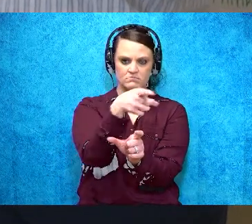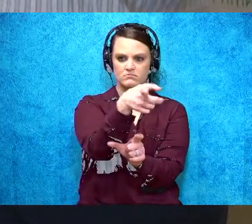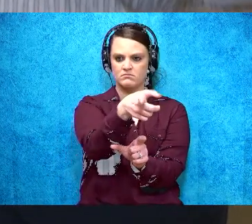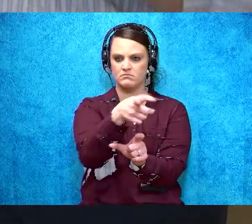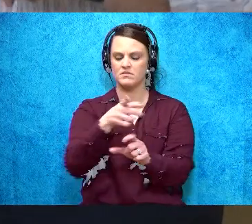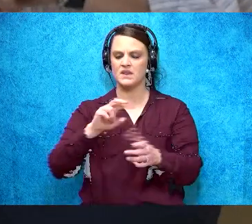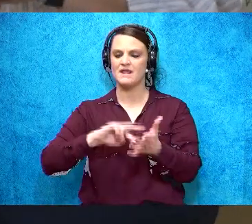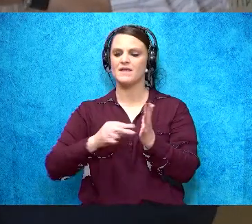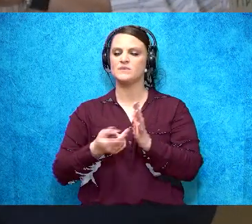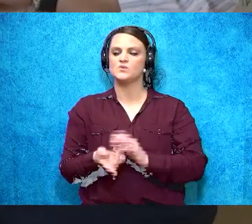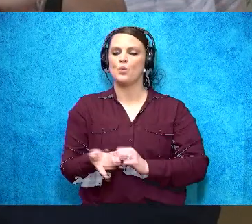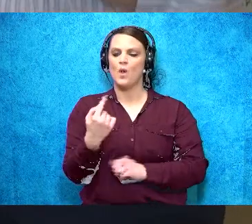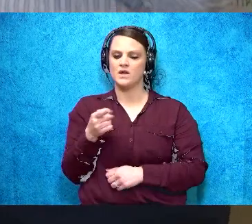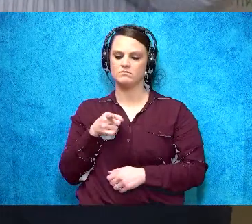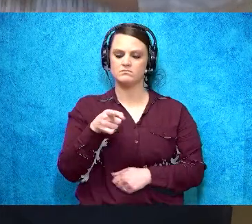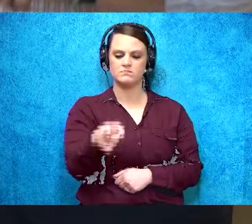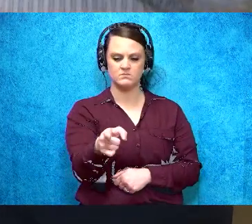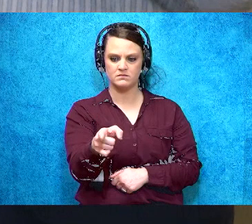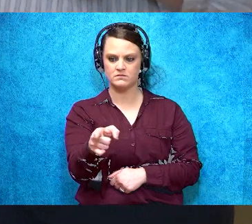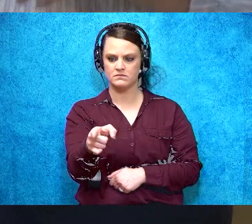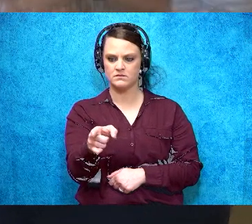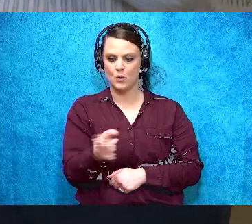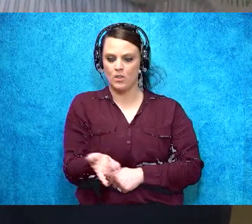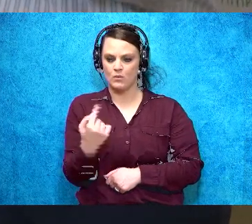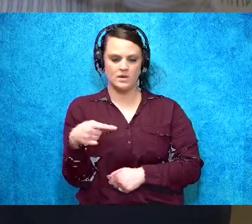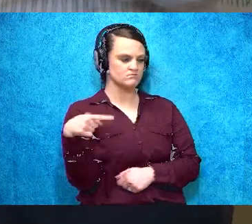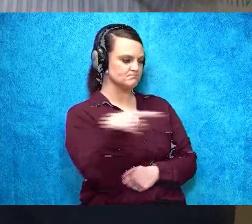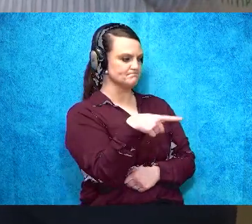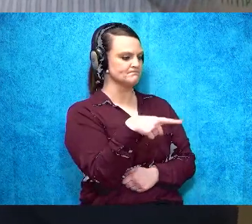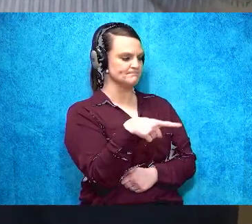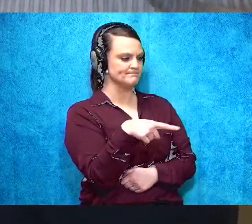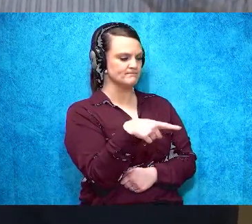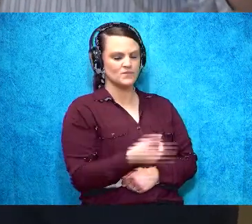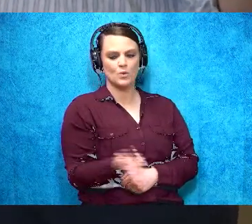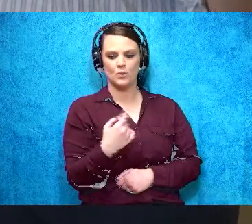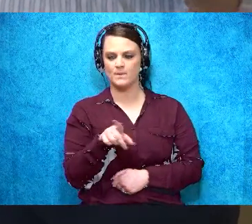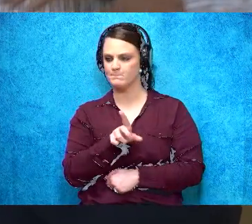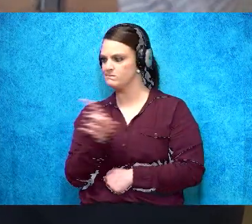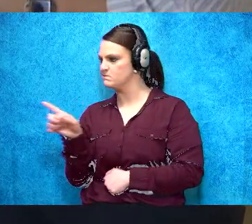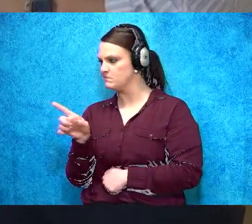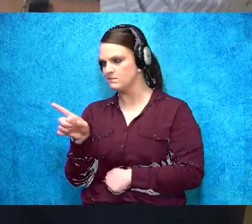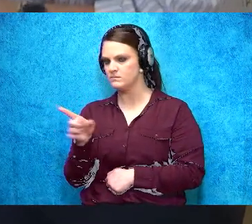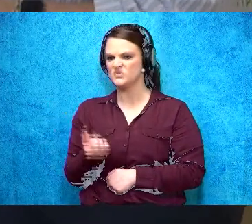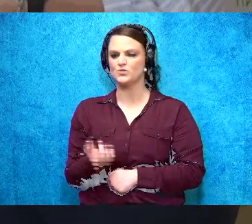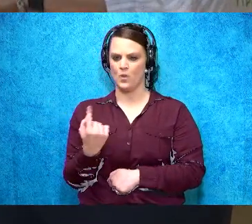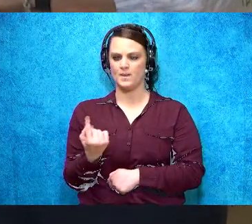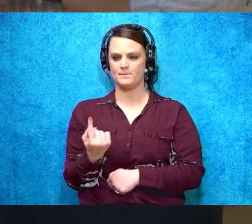direction. One directional. Unidirectional. That means going in one direction.